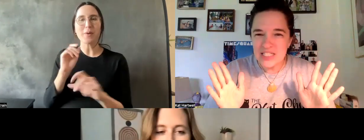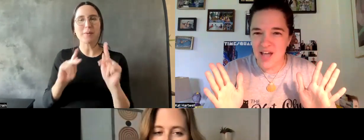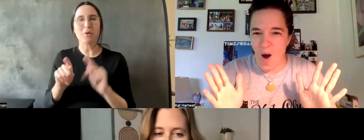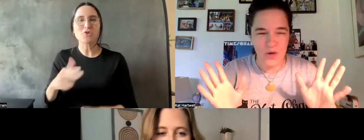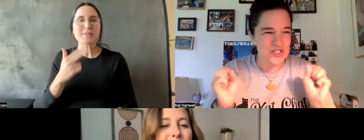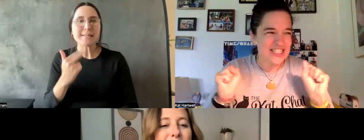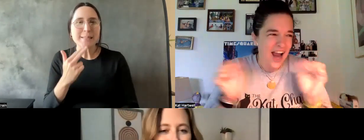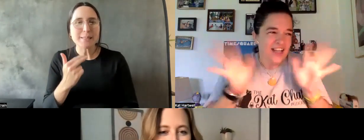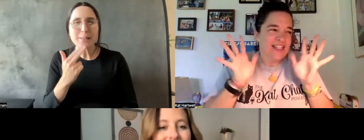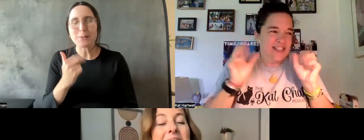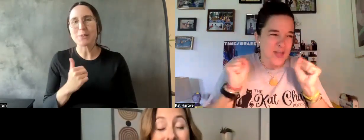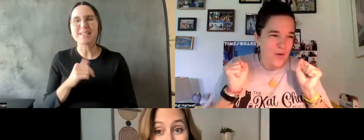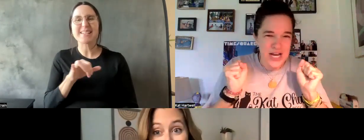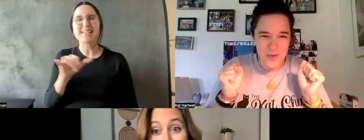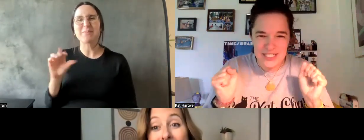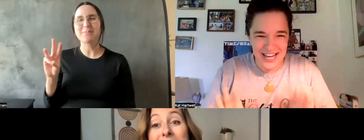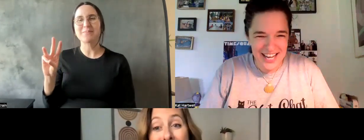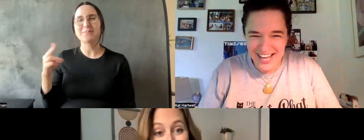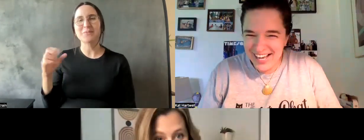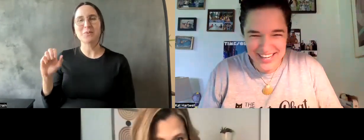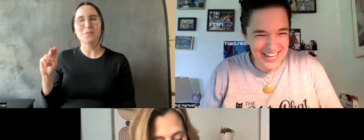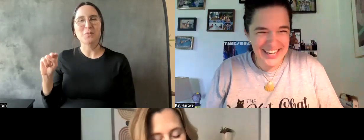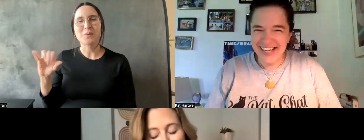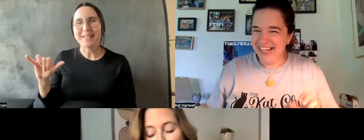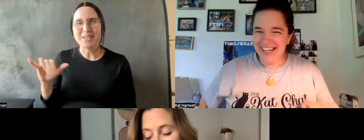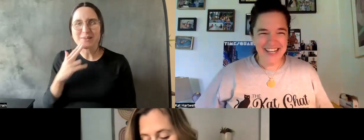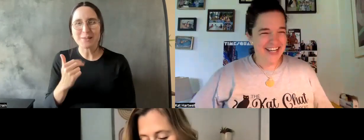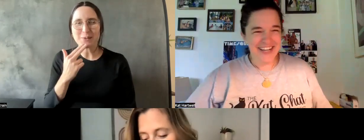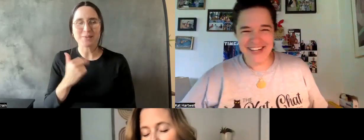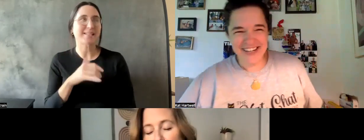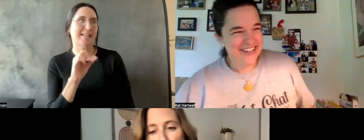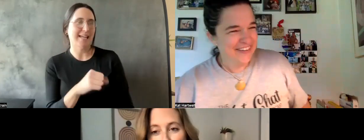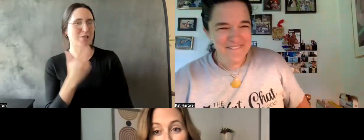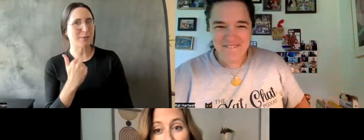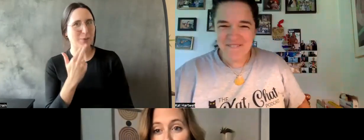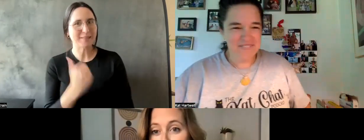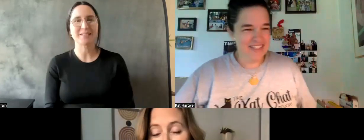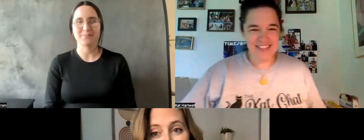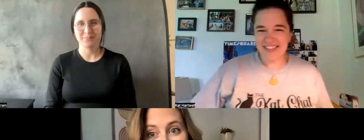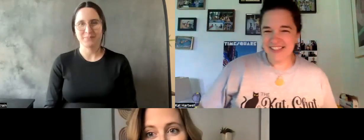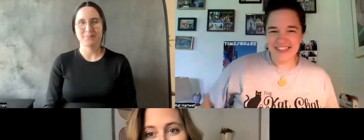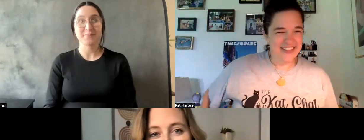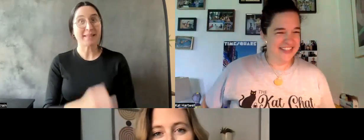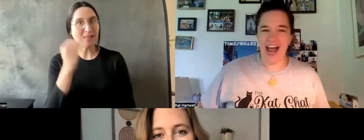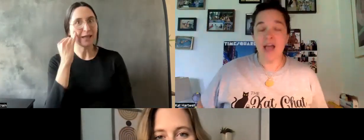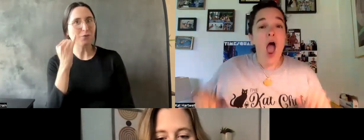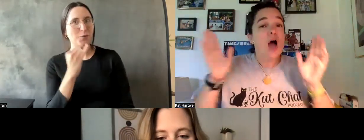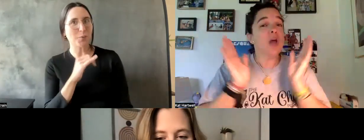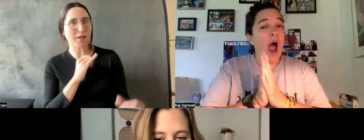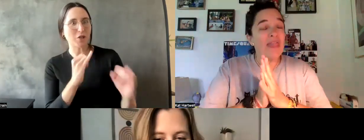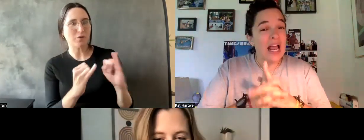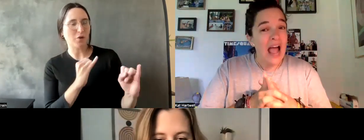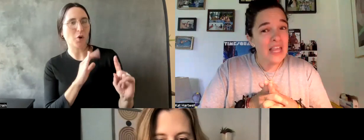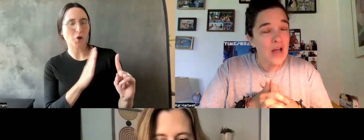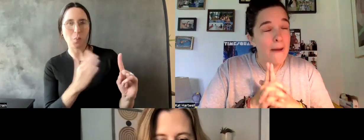Whitney Whitstone. She's like so cute. Yes, she's adorable. She's adorable. You'll have so much fun with her. Yeah.